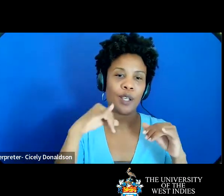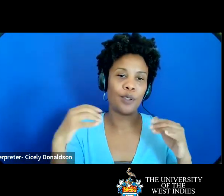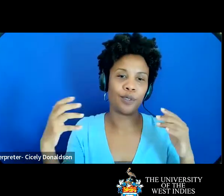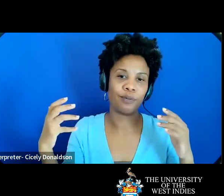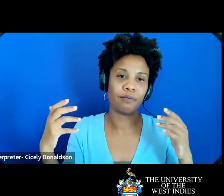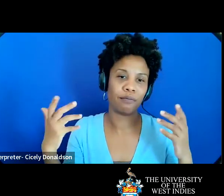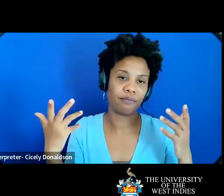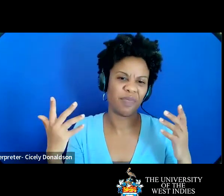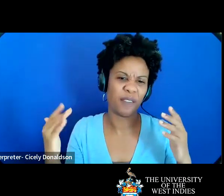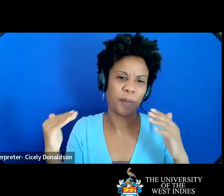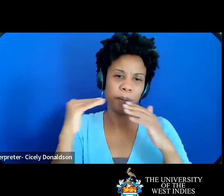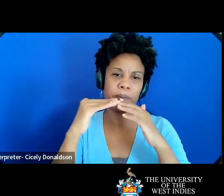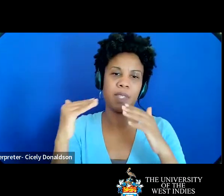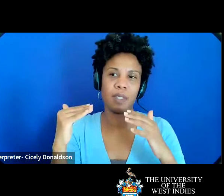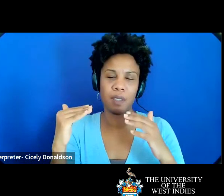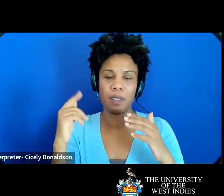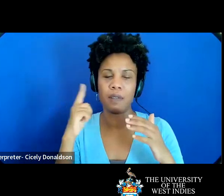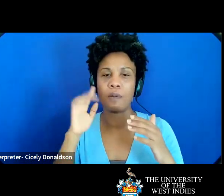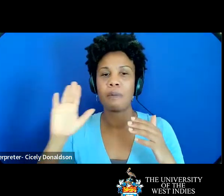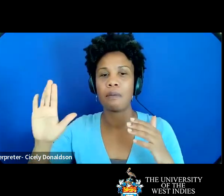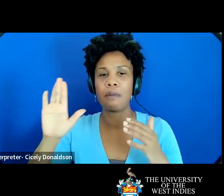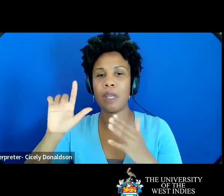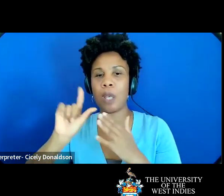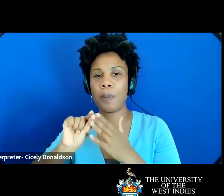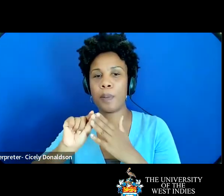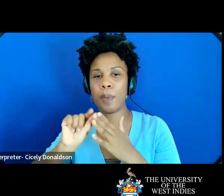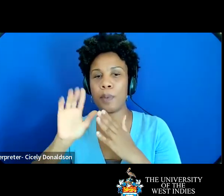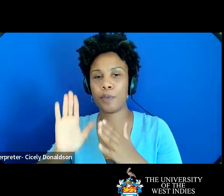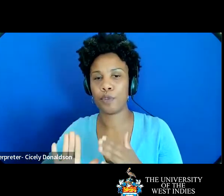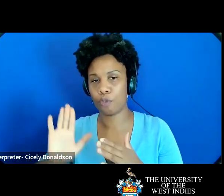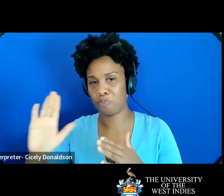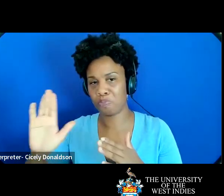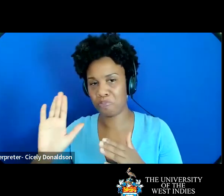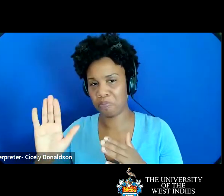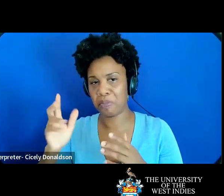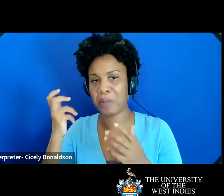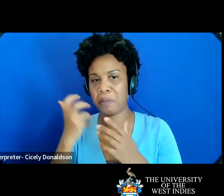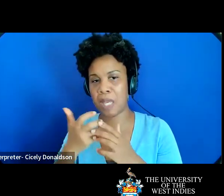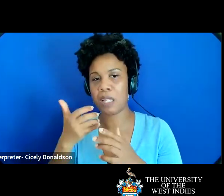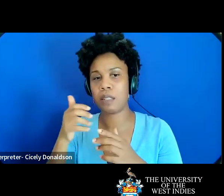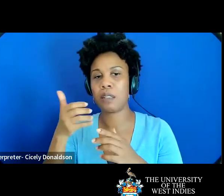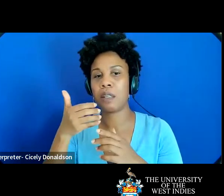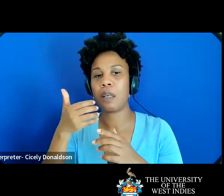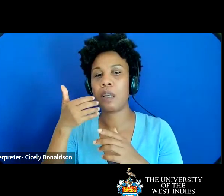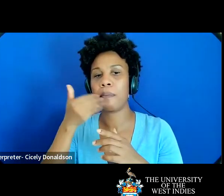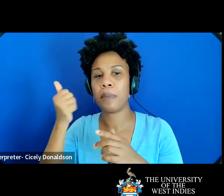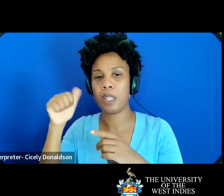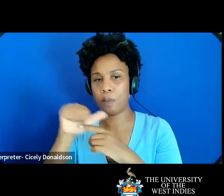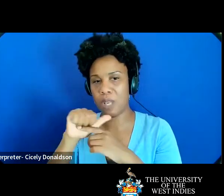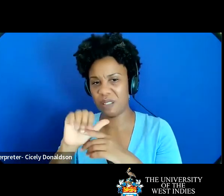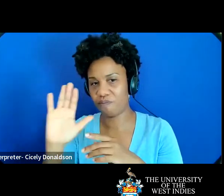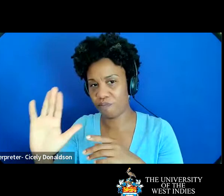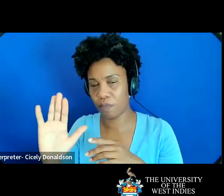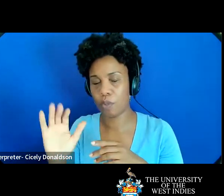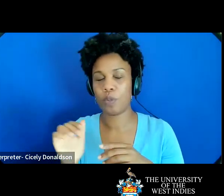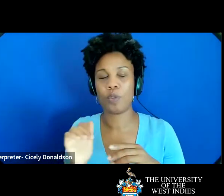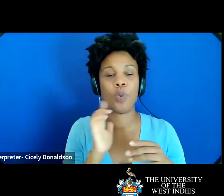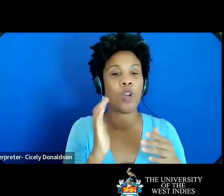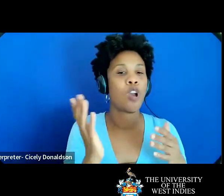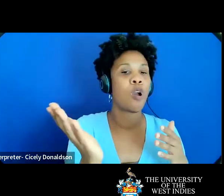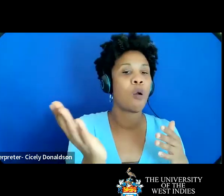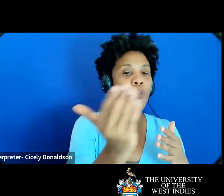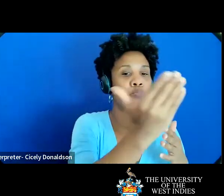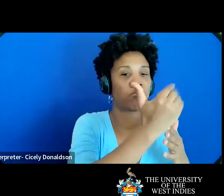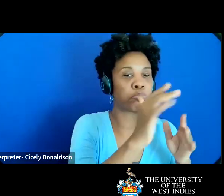publisher would want and in keeping with best practices. And so we're going to be compiling